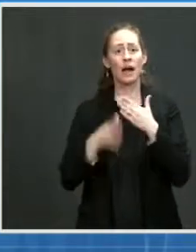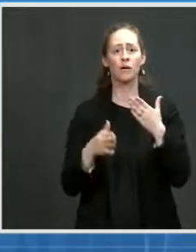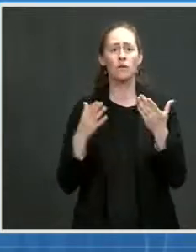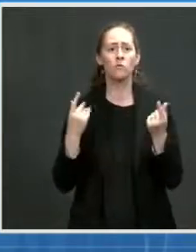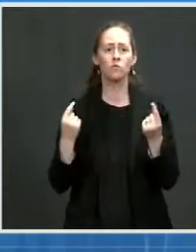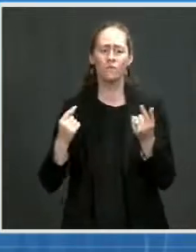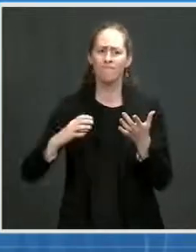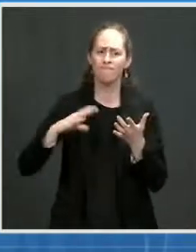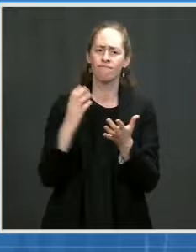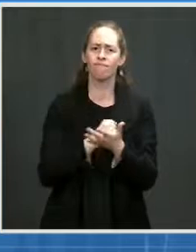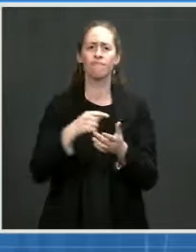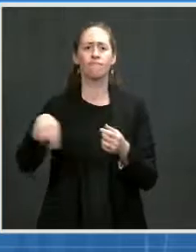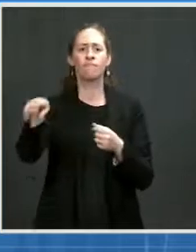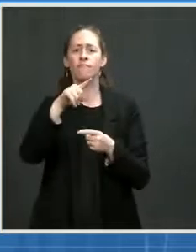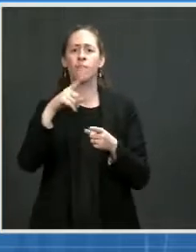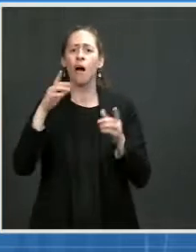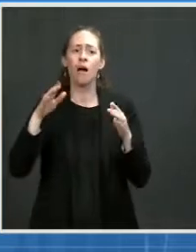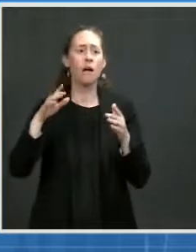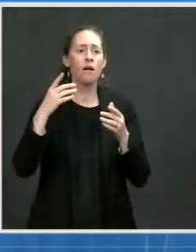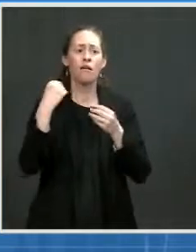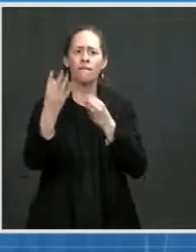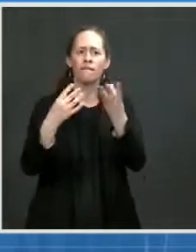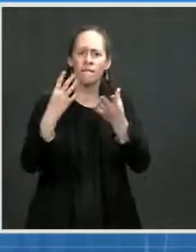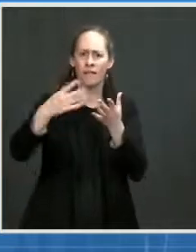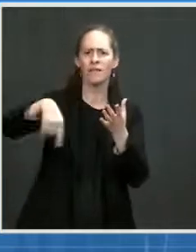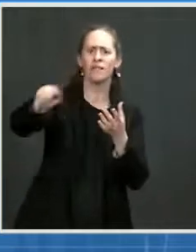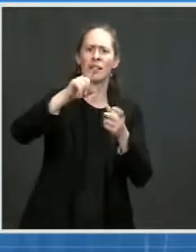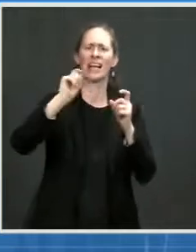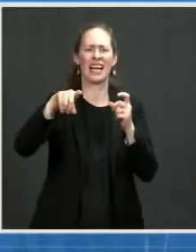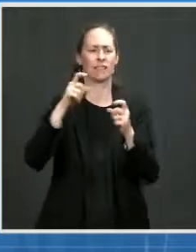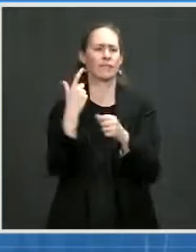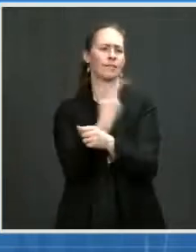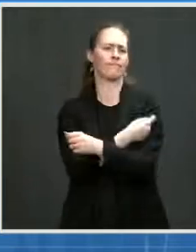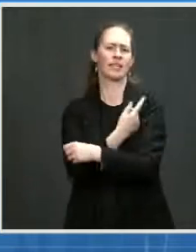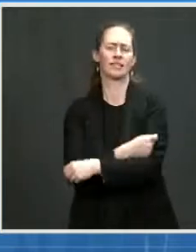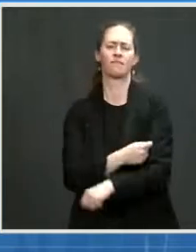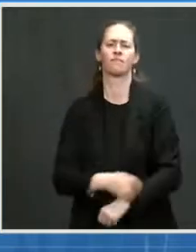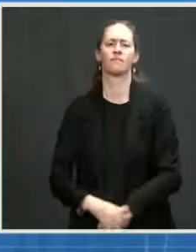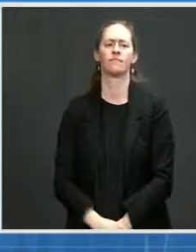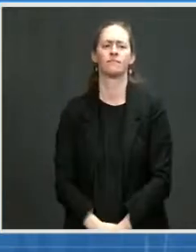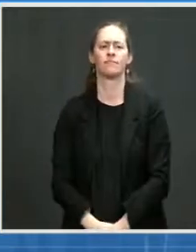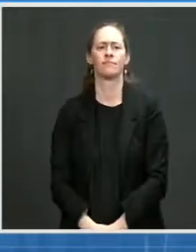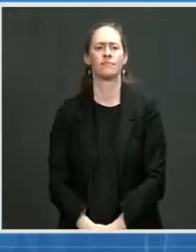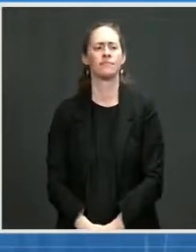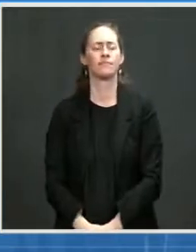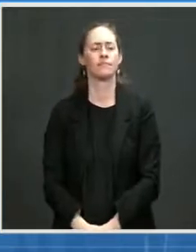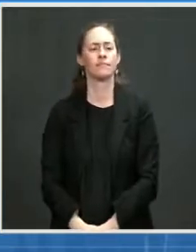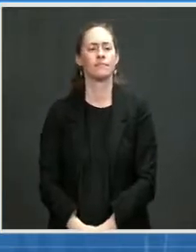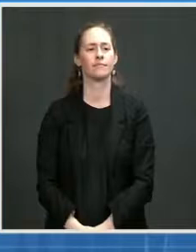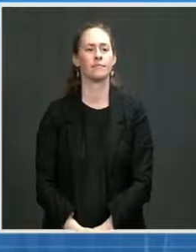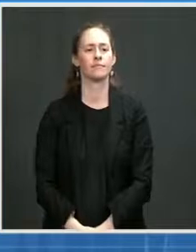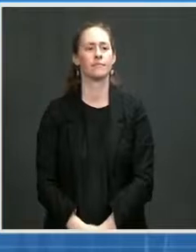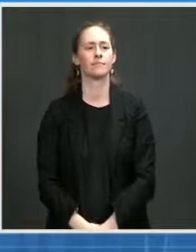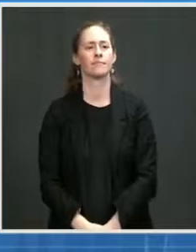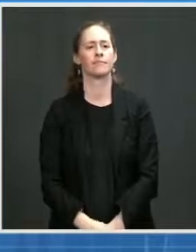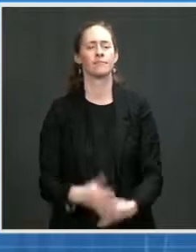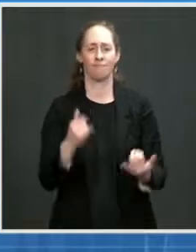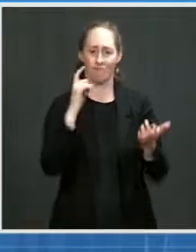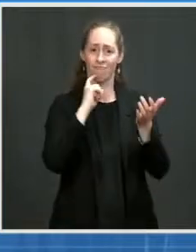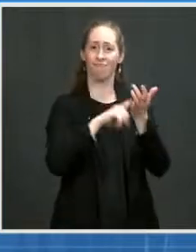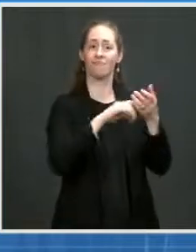gift of protection by getting vaccinated. We are on a good downward path, but we are not quite out of the woods